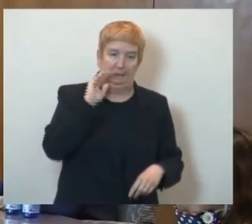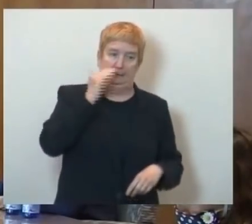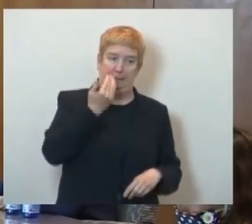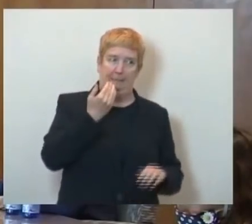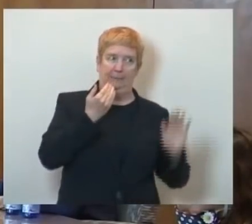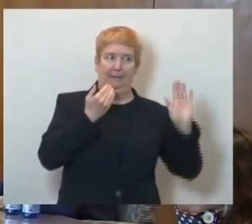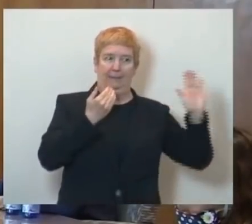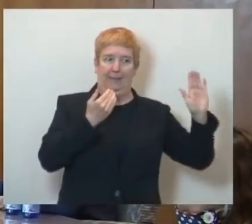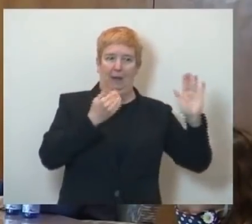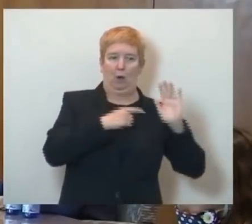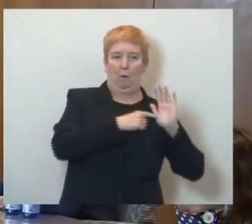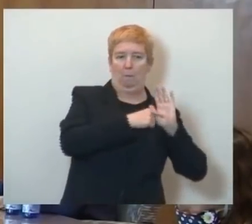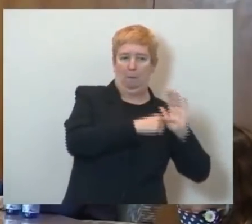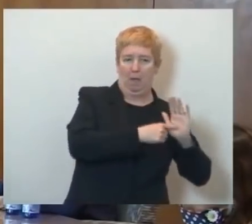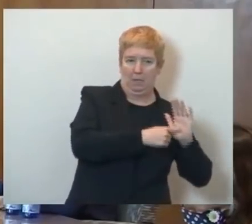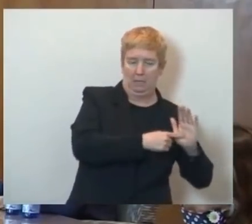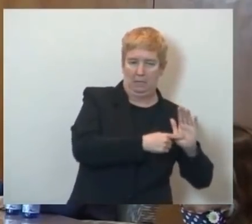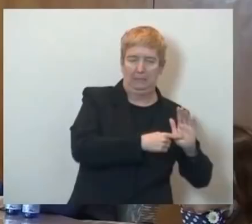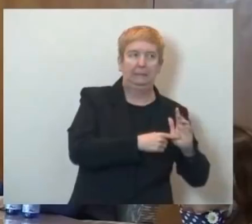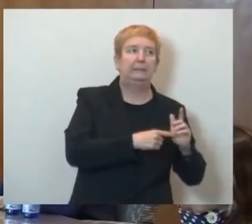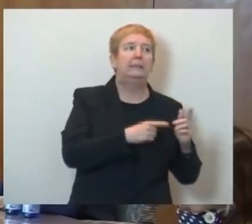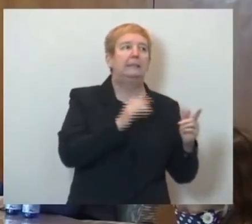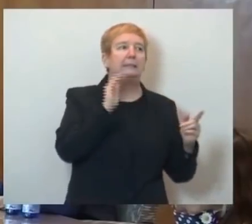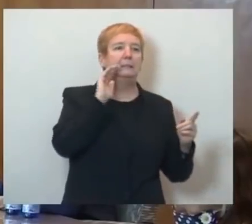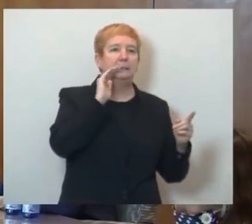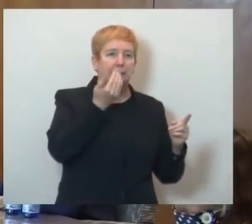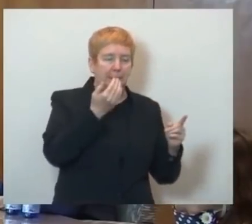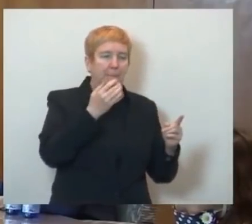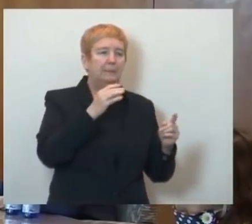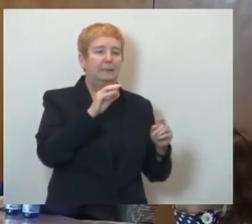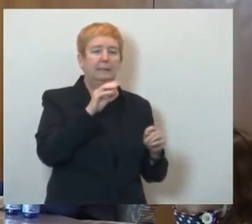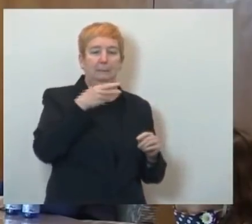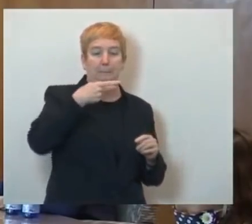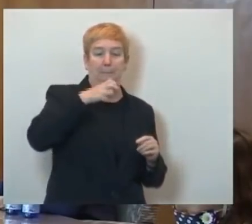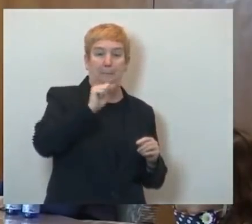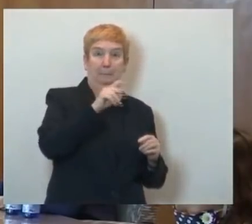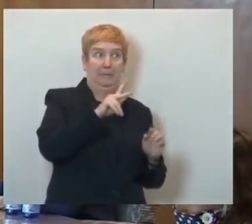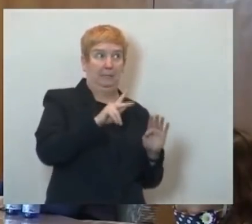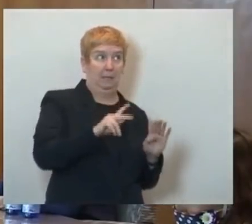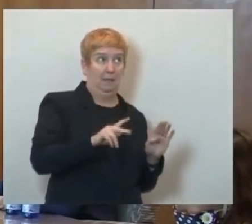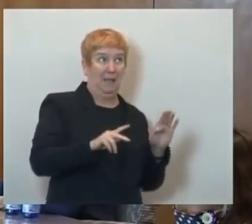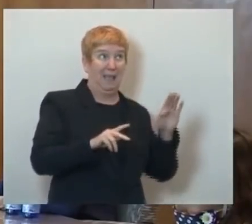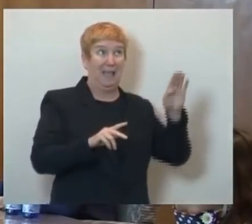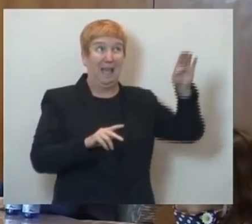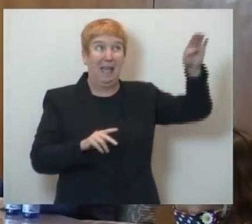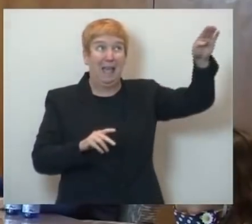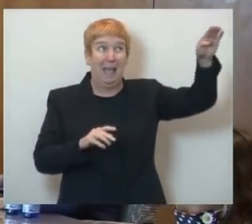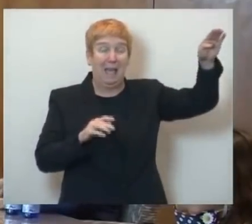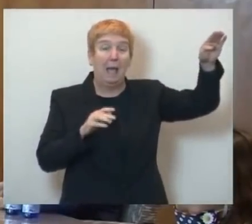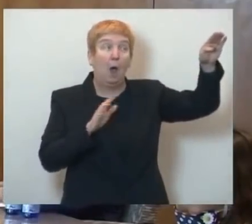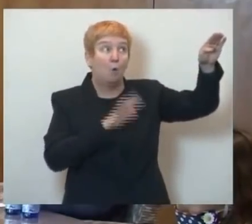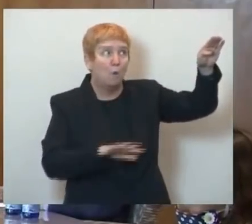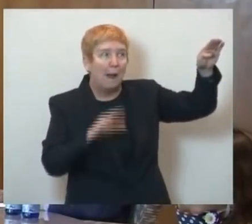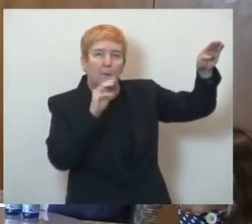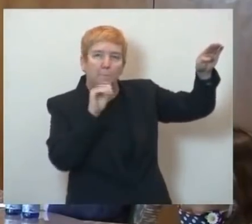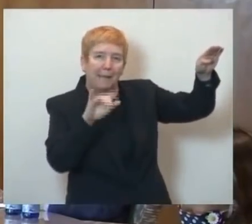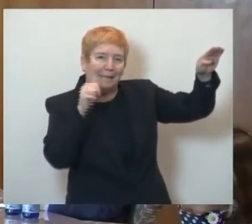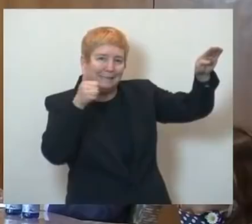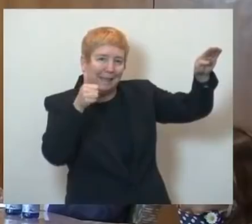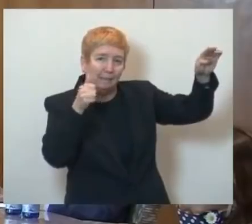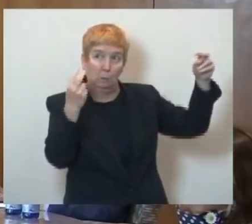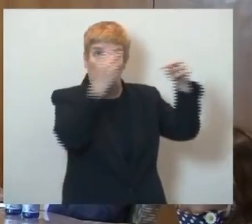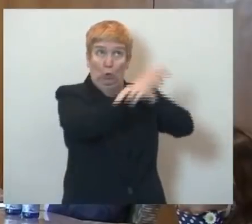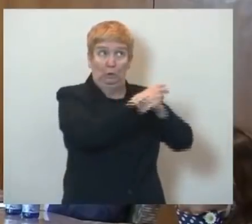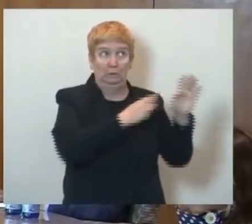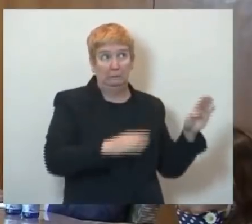that the peak in McKinley on the Navajo Nation is headed for around May 10th. I wonder